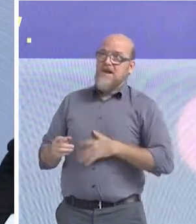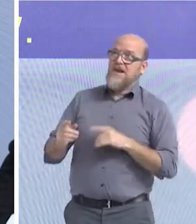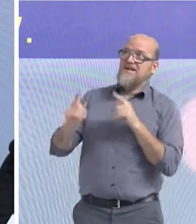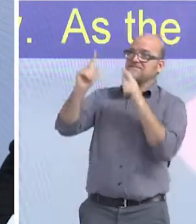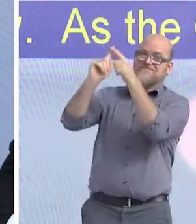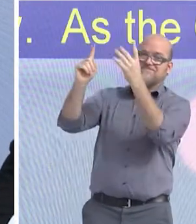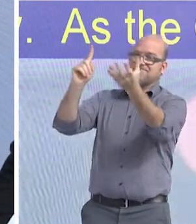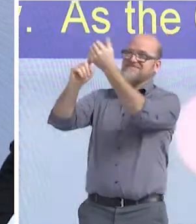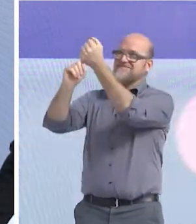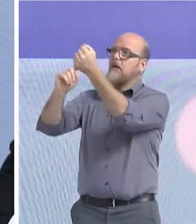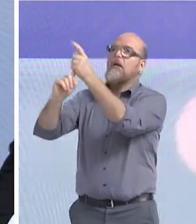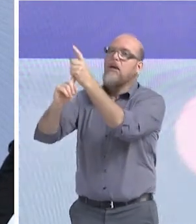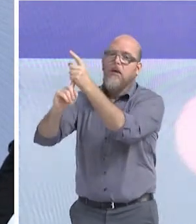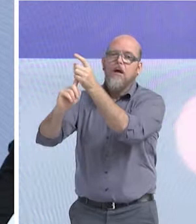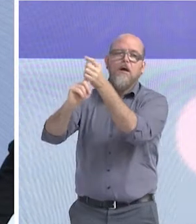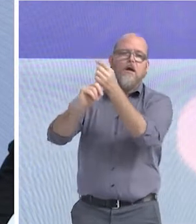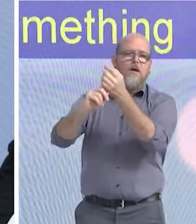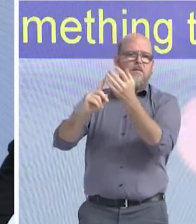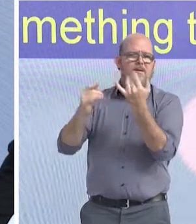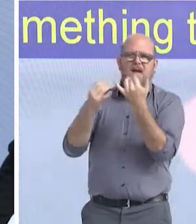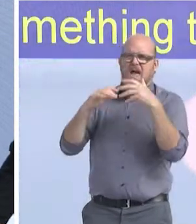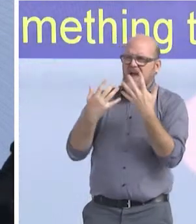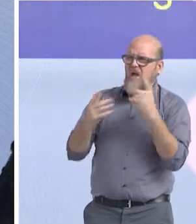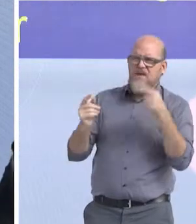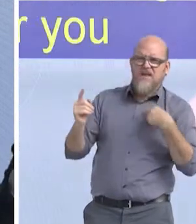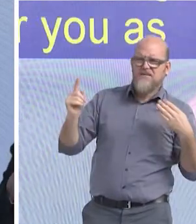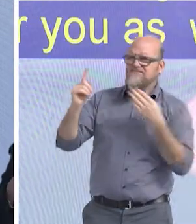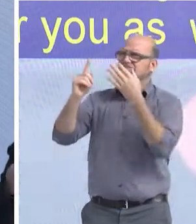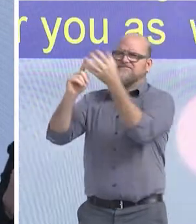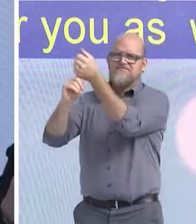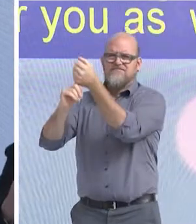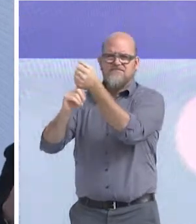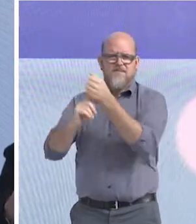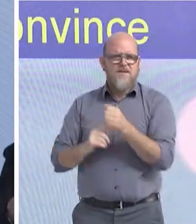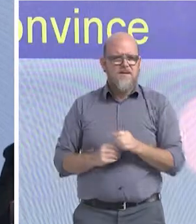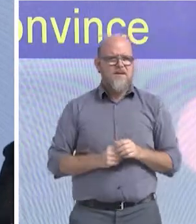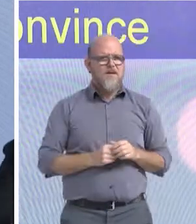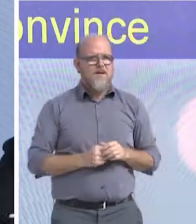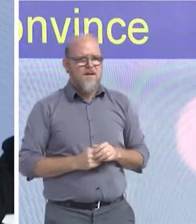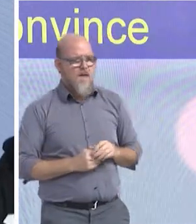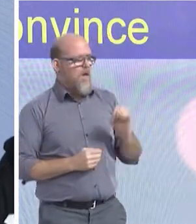that something that is a priority for you as well, to try and convince the skeptics?